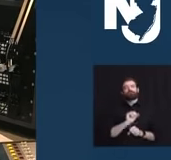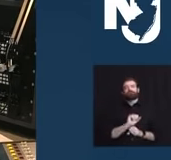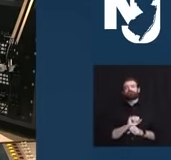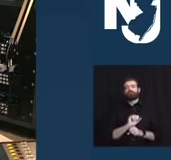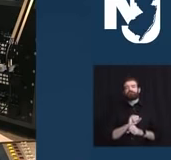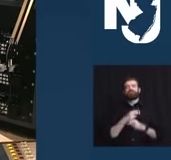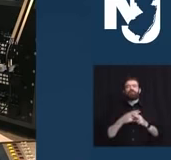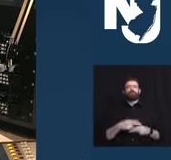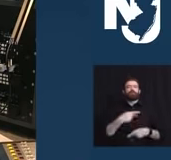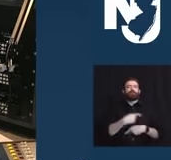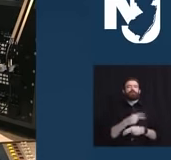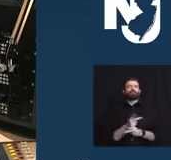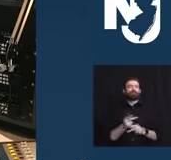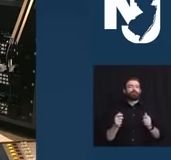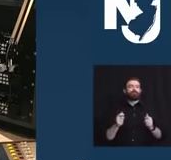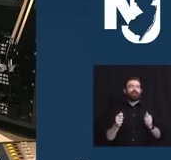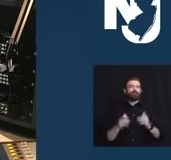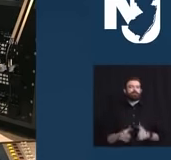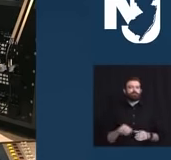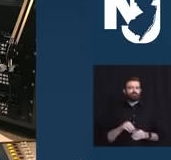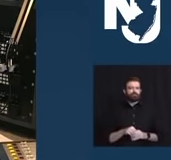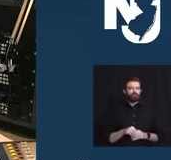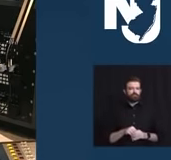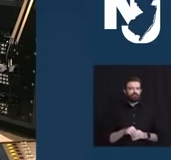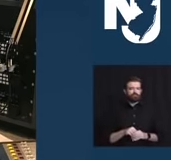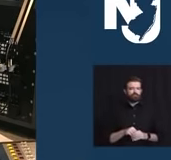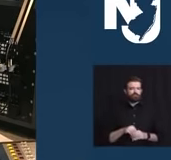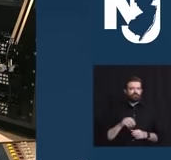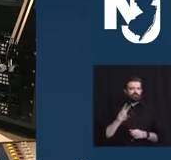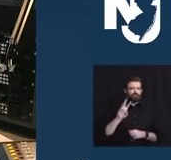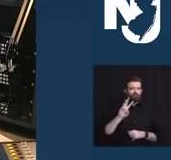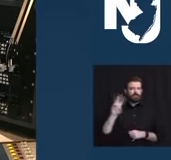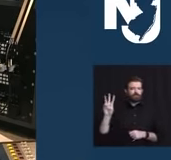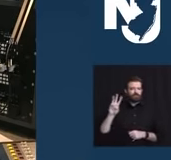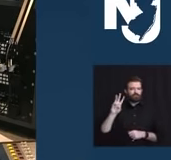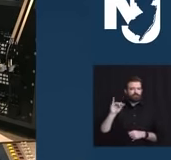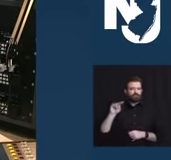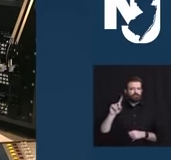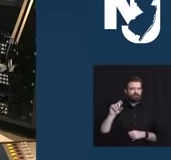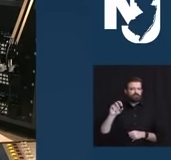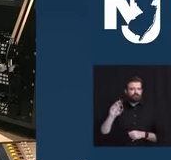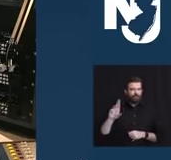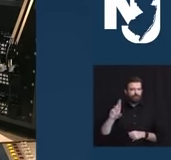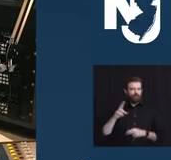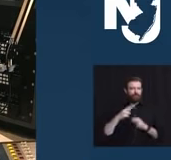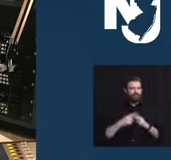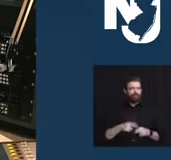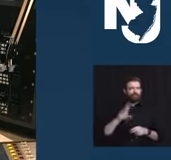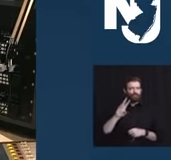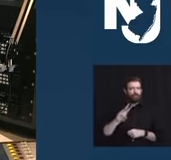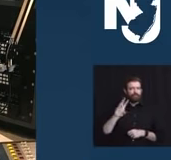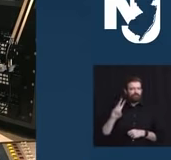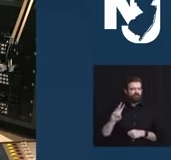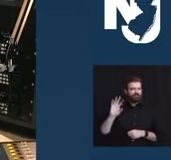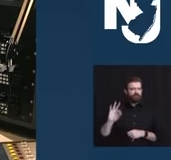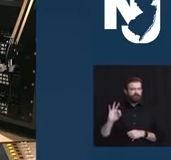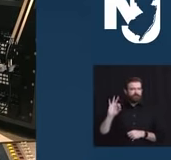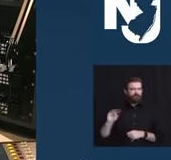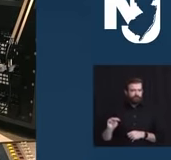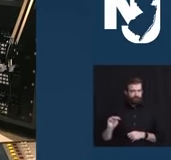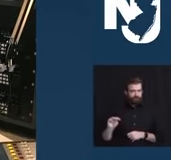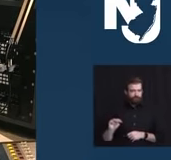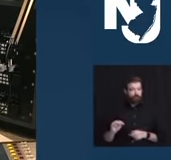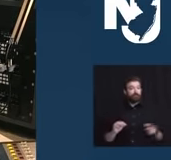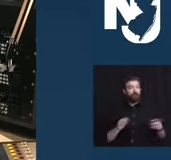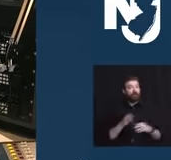Windsor station, WWFM, for nearly 20 years. Away from work, Bliss could often be found tending to the